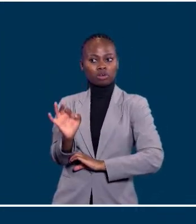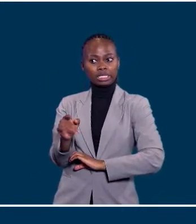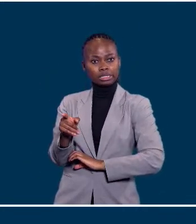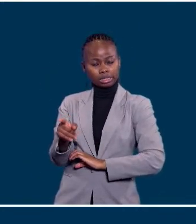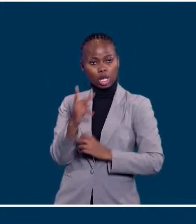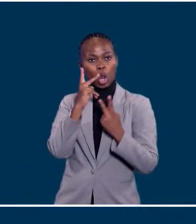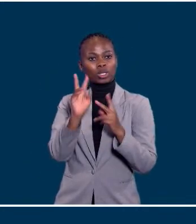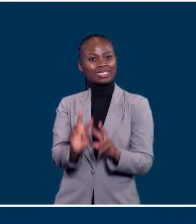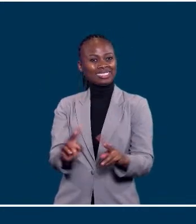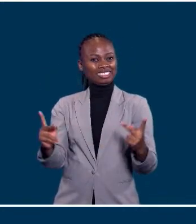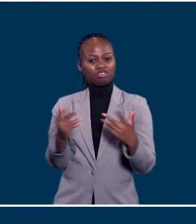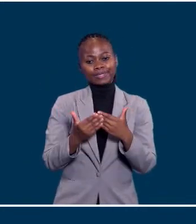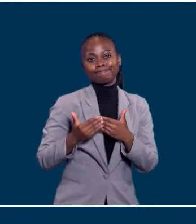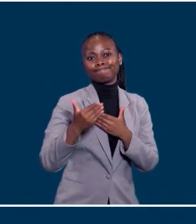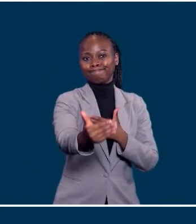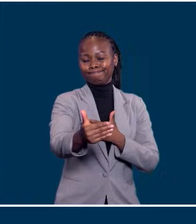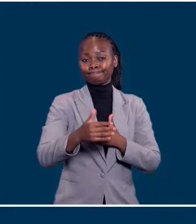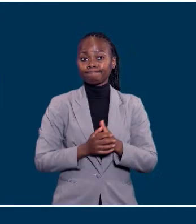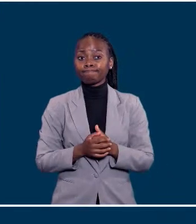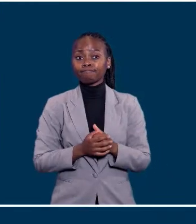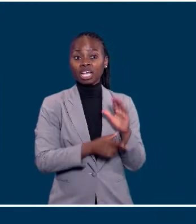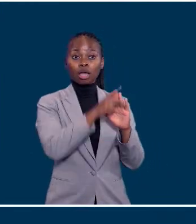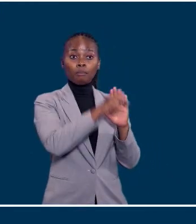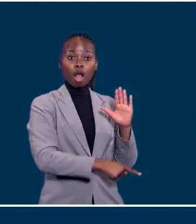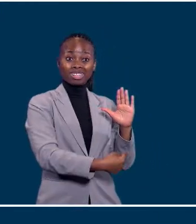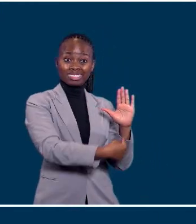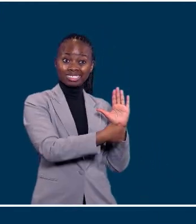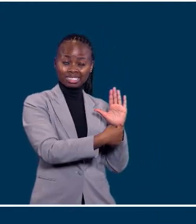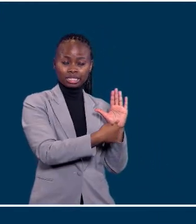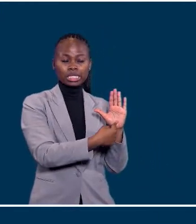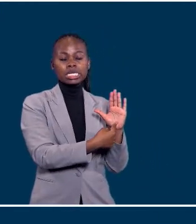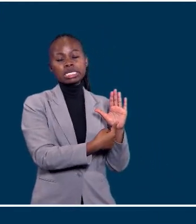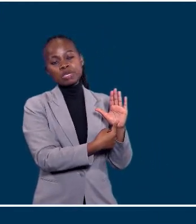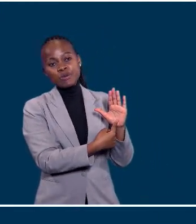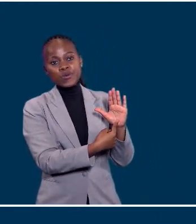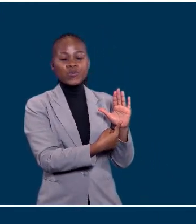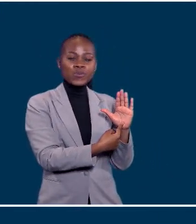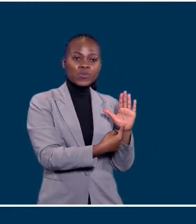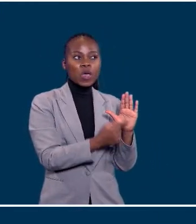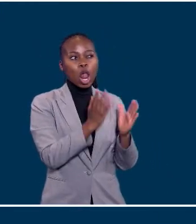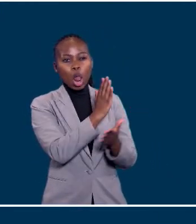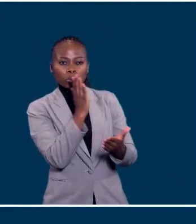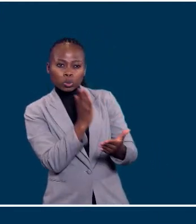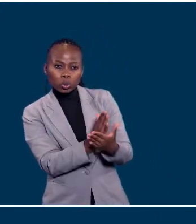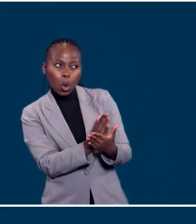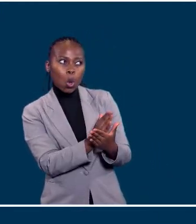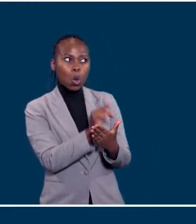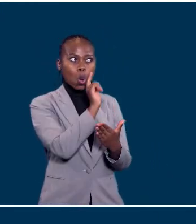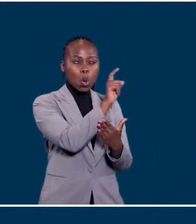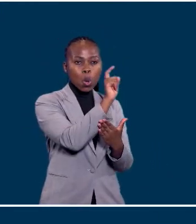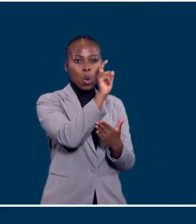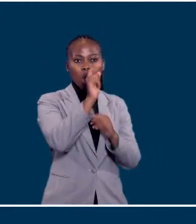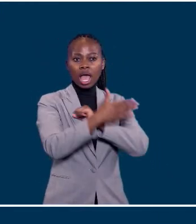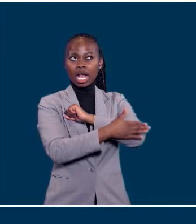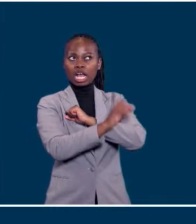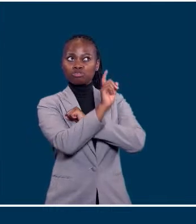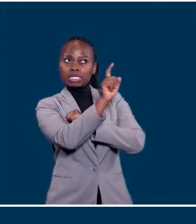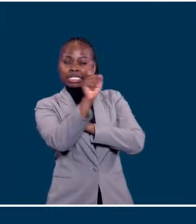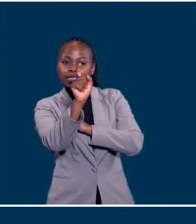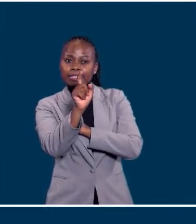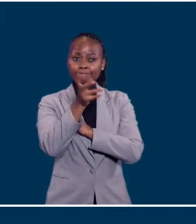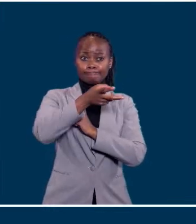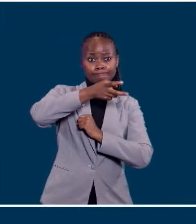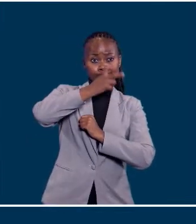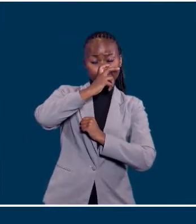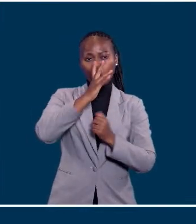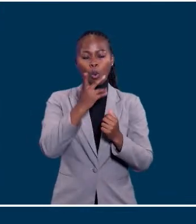policy rate path is now much less certain, but it seems fairly clear that it's likely to remain higher for longer. There